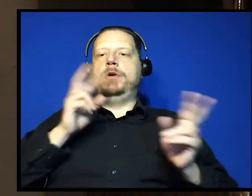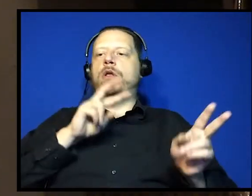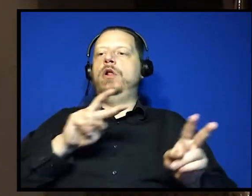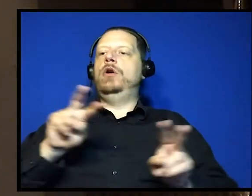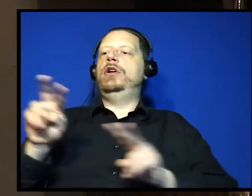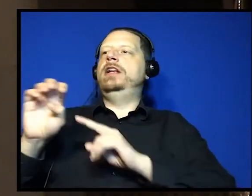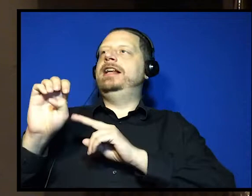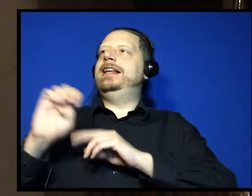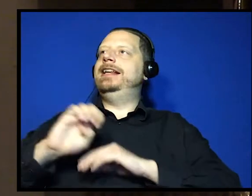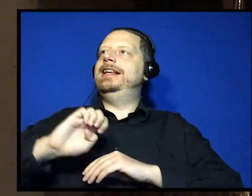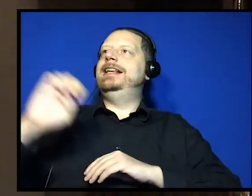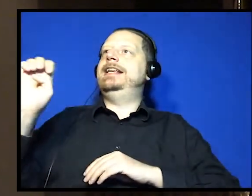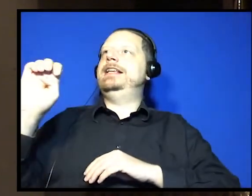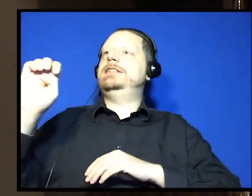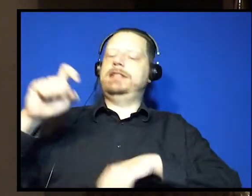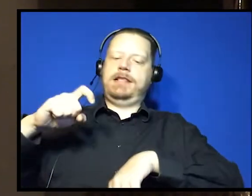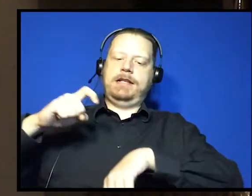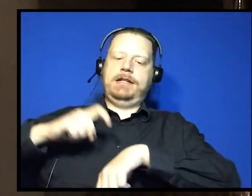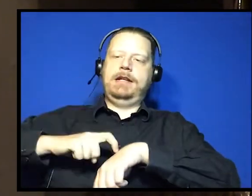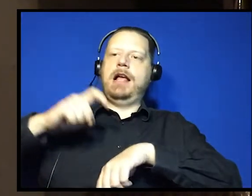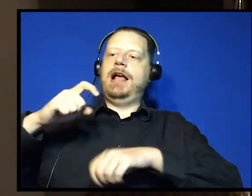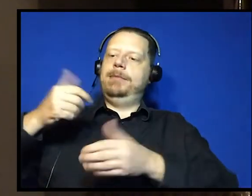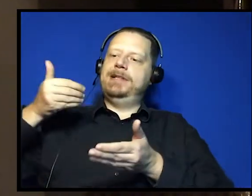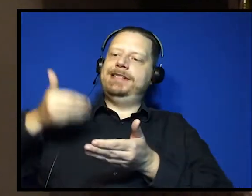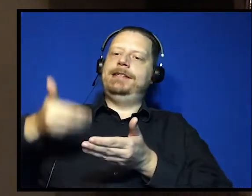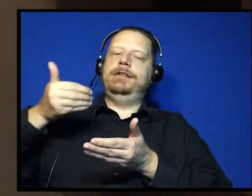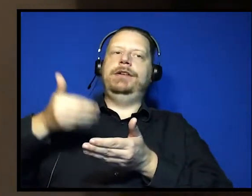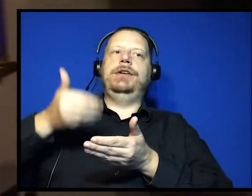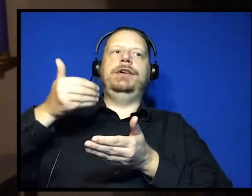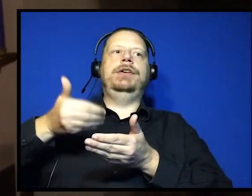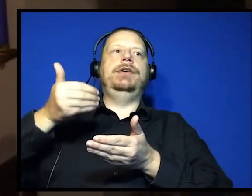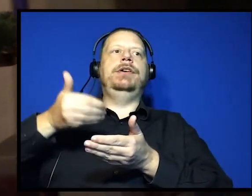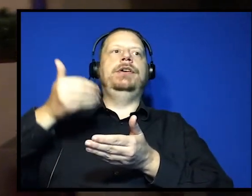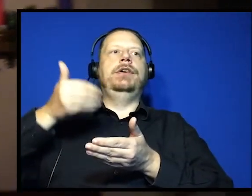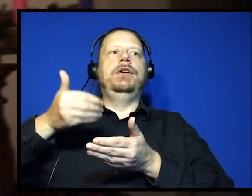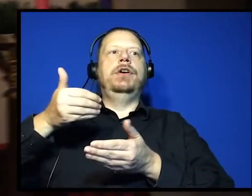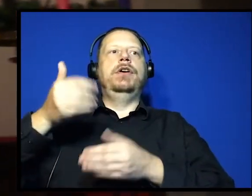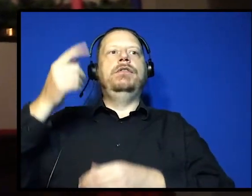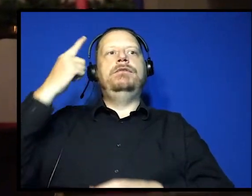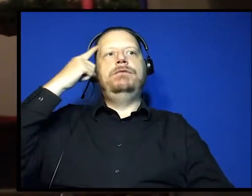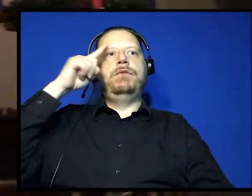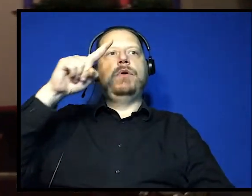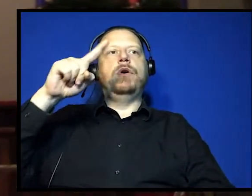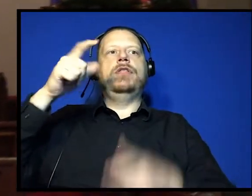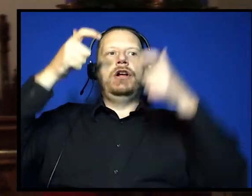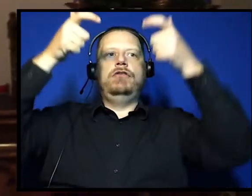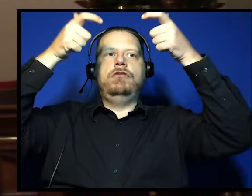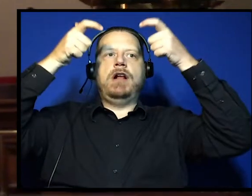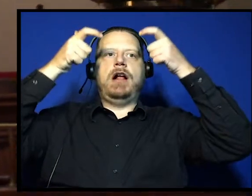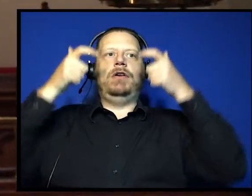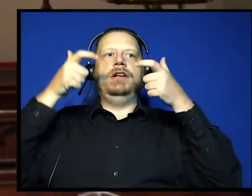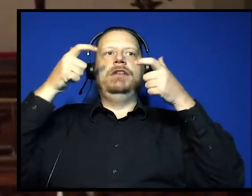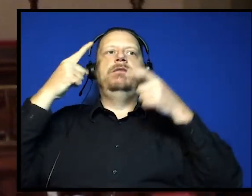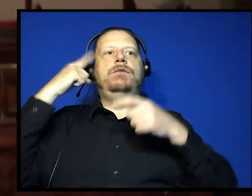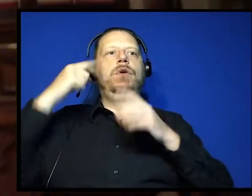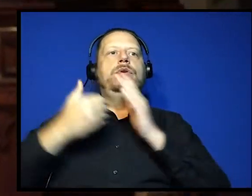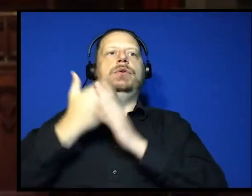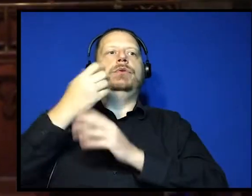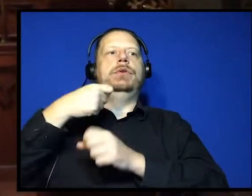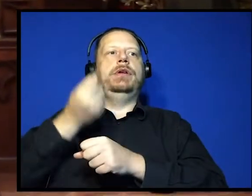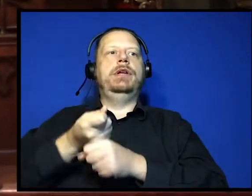People look east, the time is near of the crowning of the